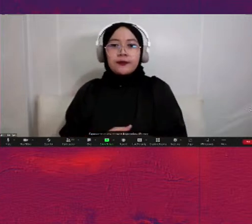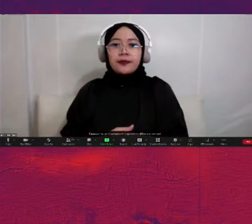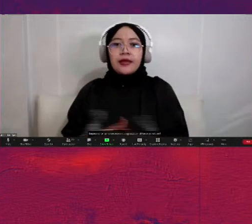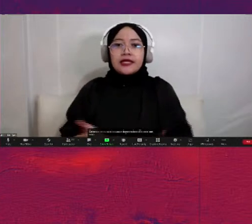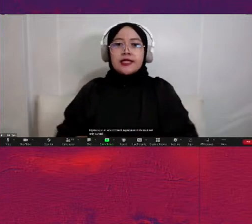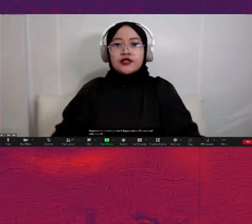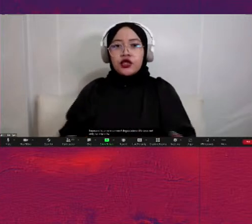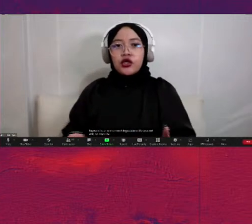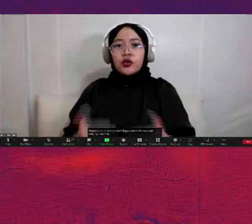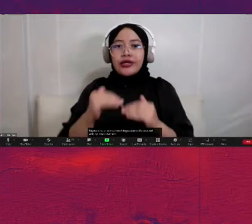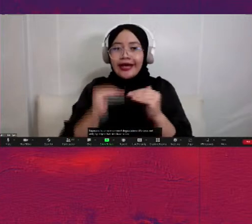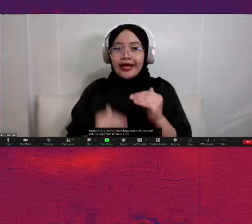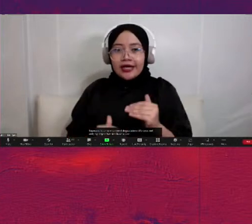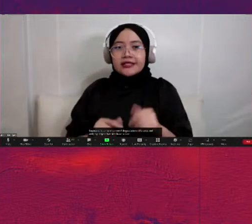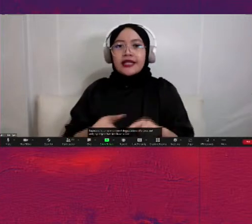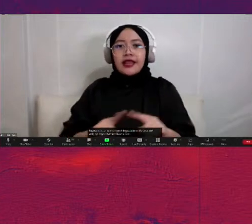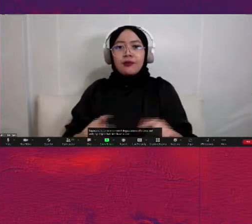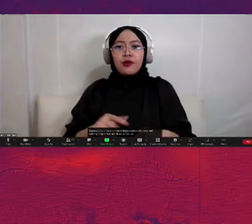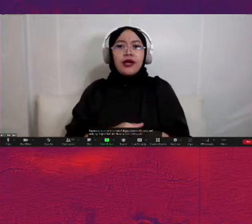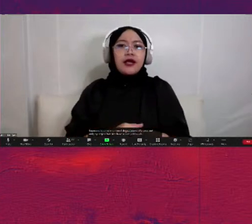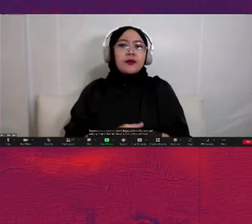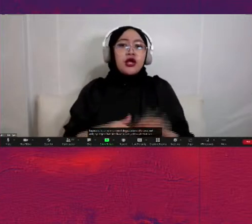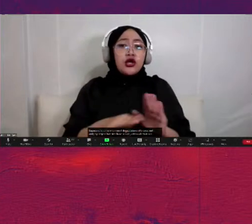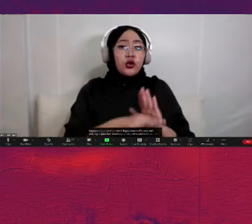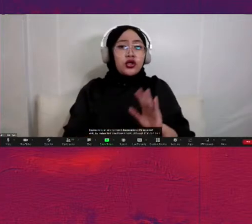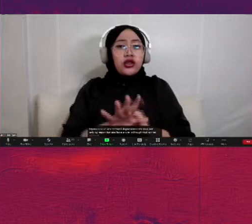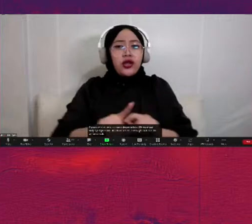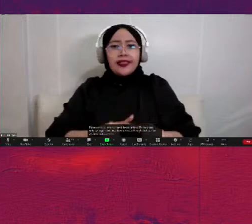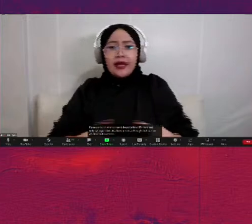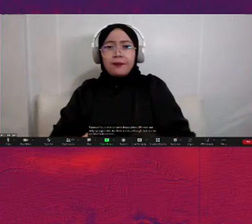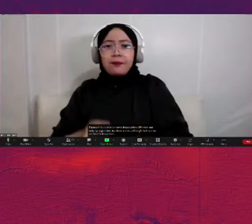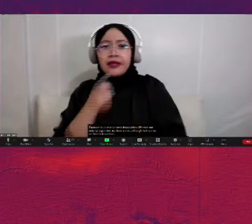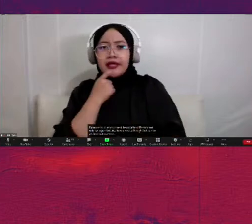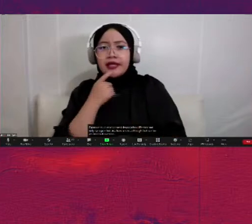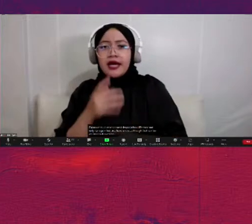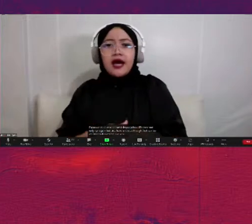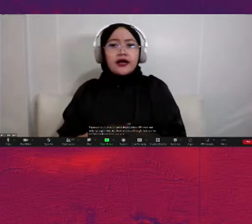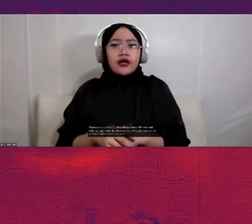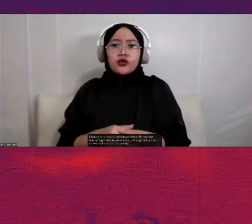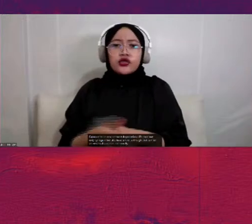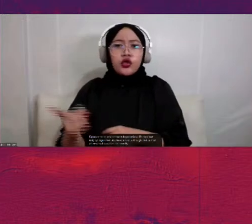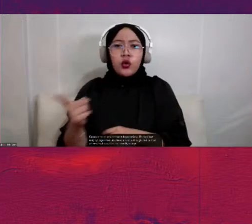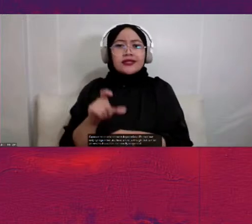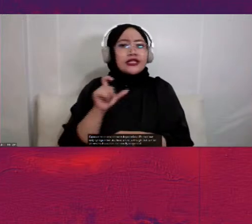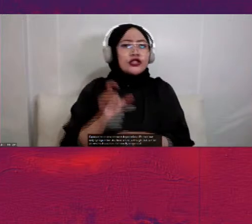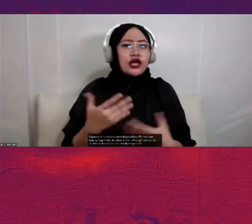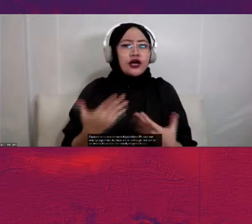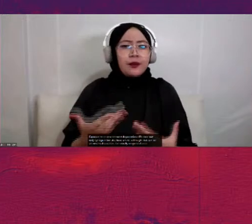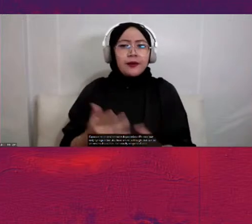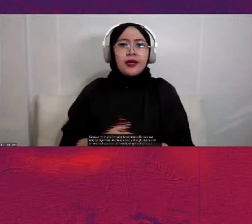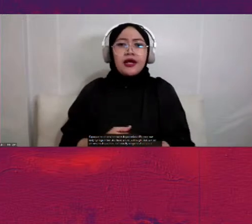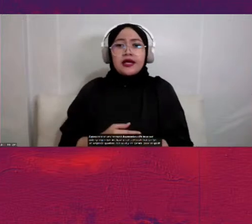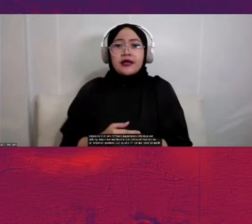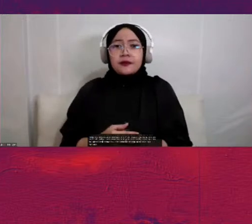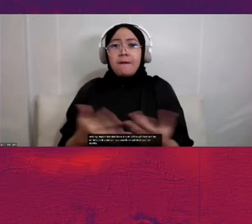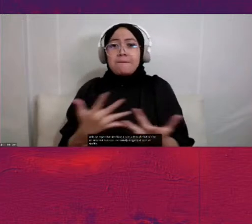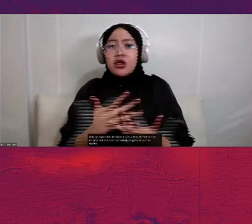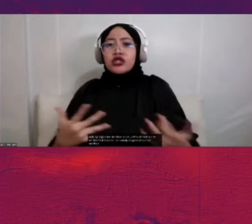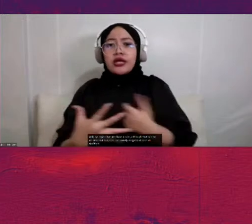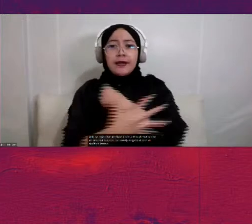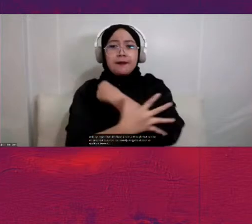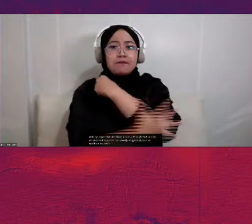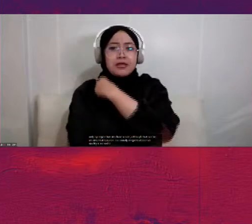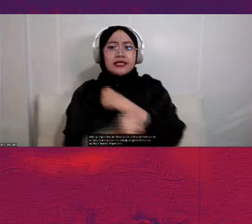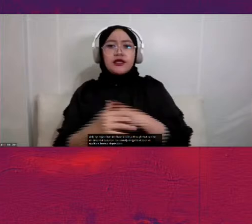not only by region, but also by rural-urban, although that can be an empirical question. But usually, or in general, poor air quality is an